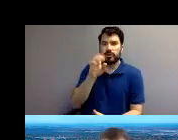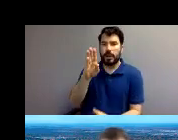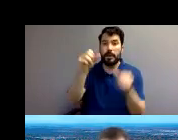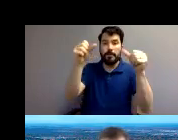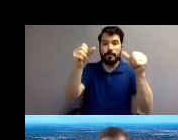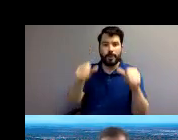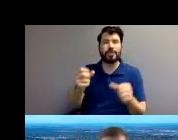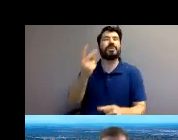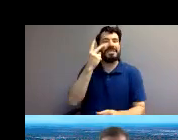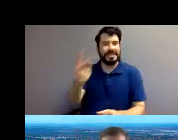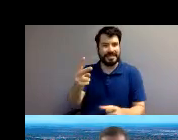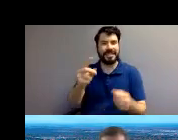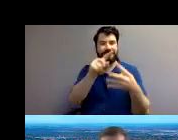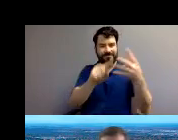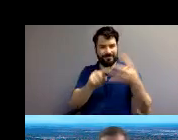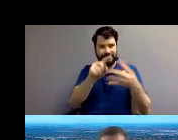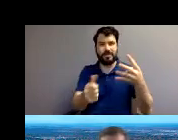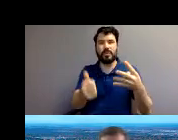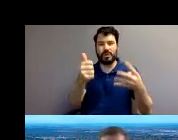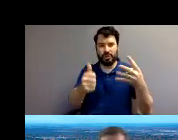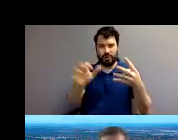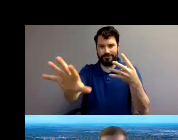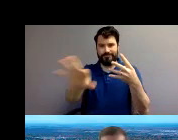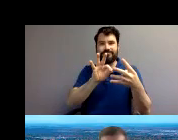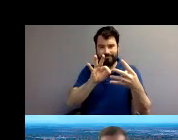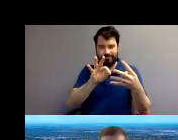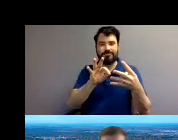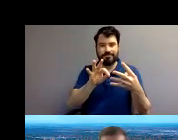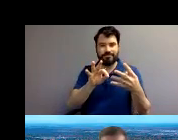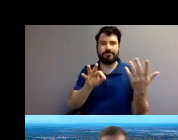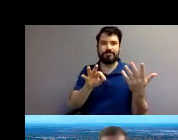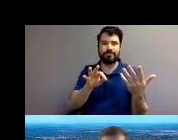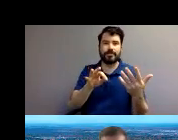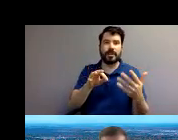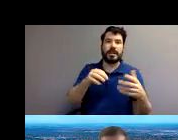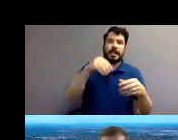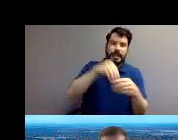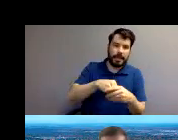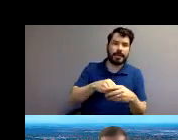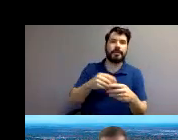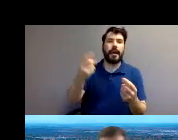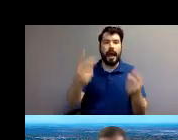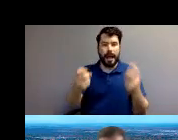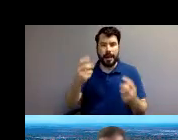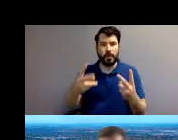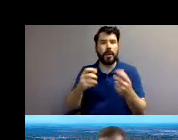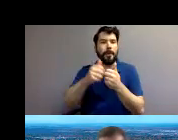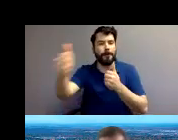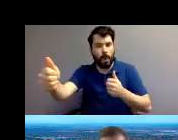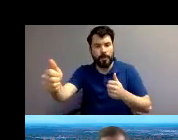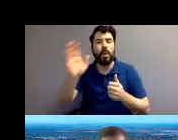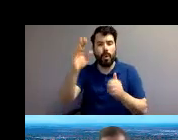of remote or on-site, hybrid, or mobile listed in each one of our